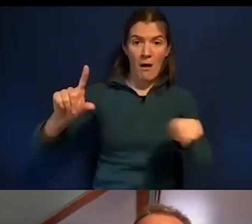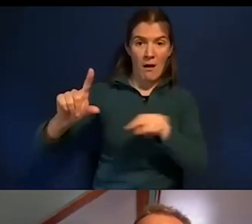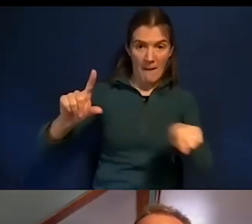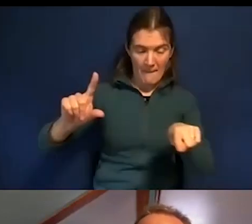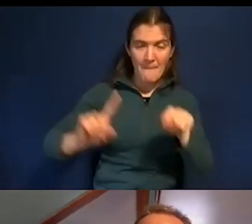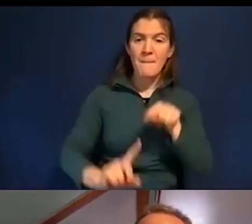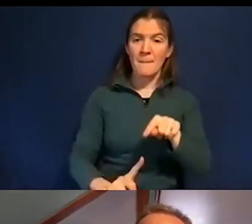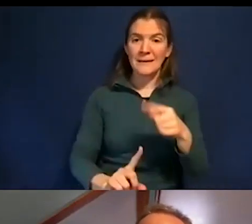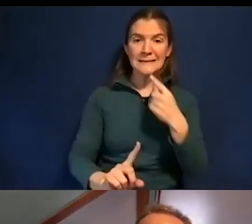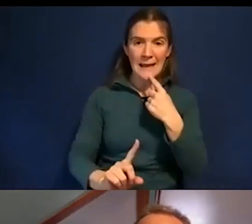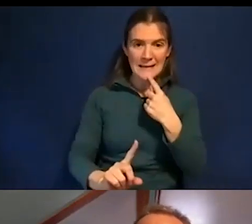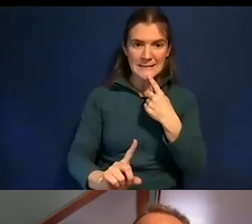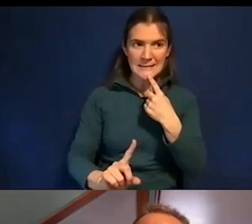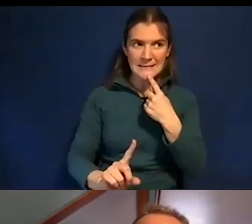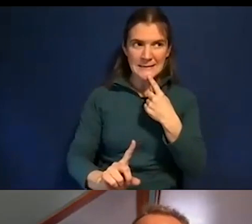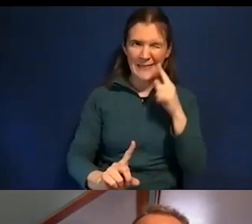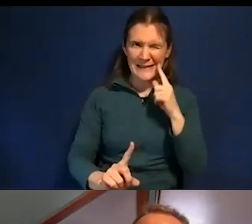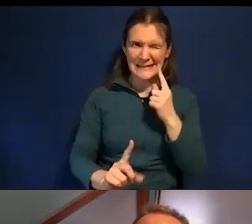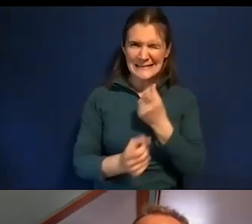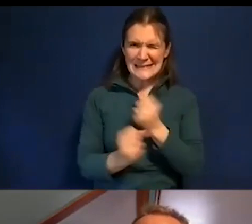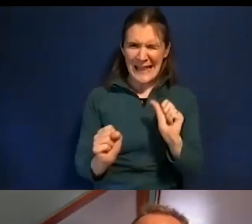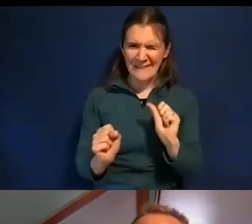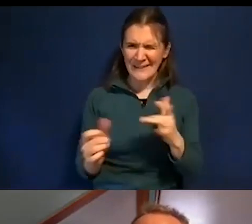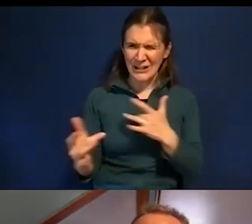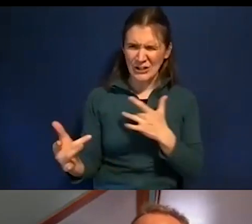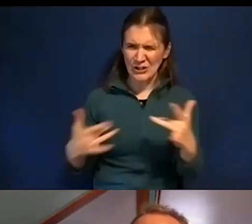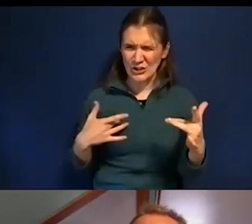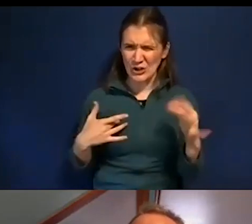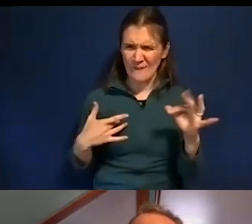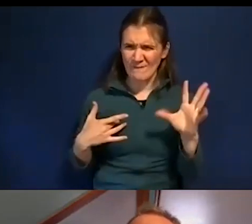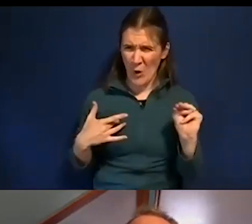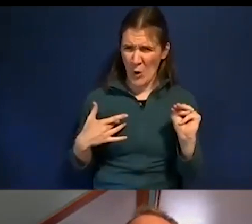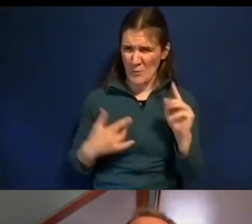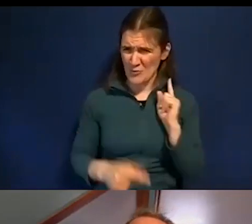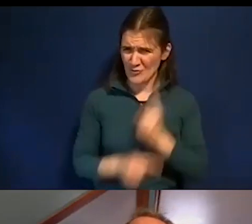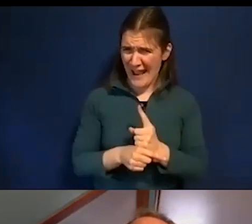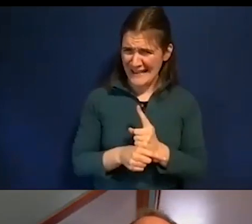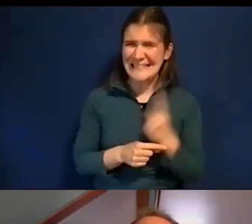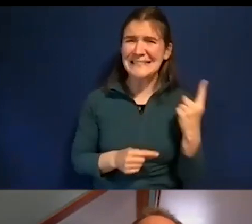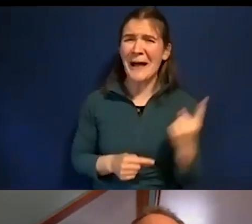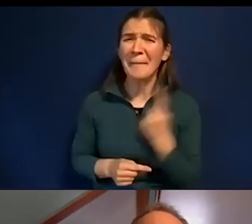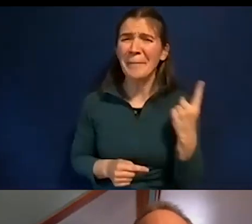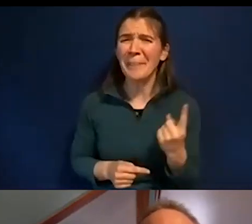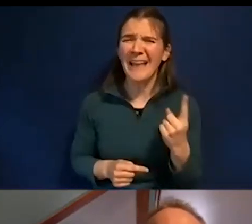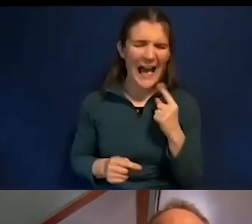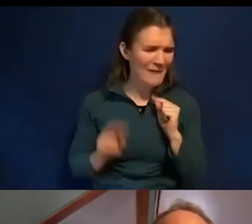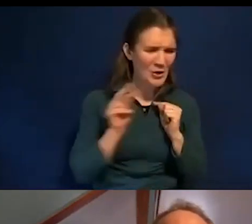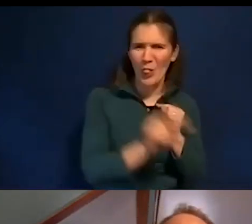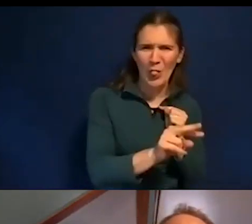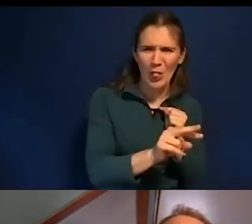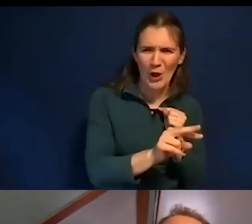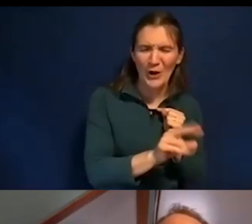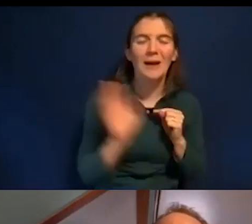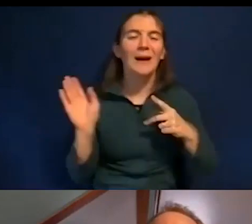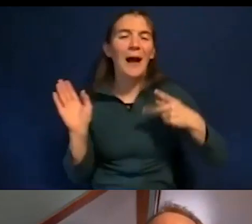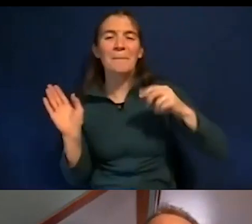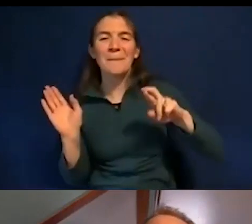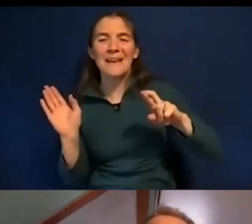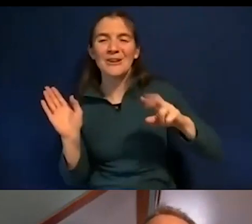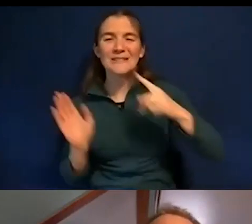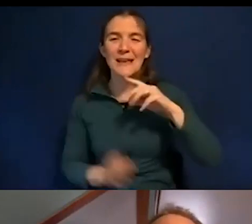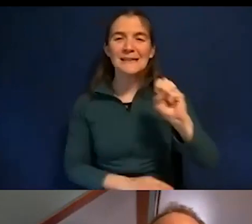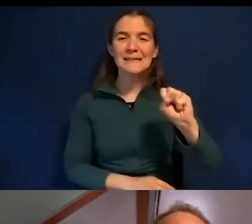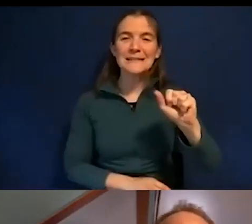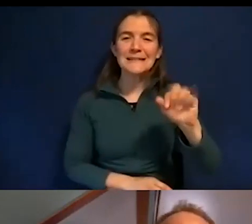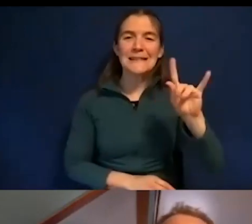of safety concern form or something like that. I could look at it. I think it's safety